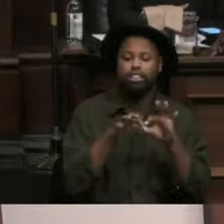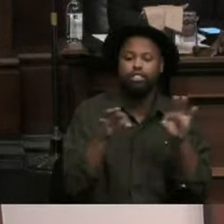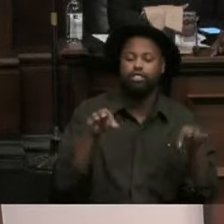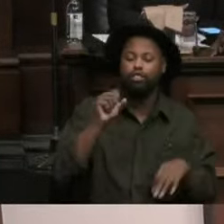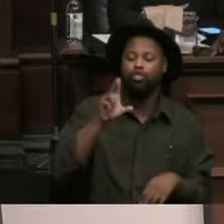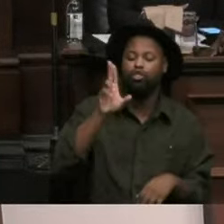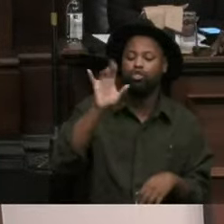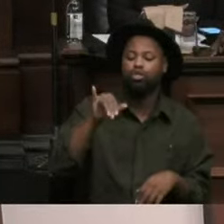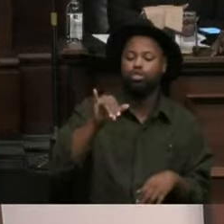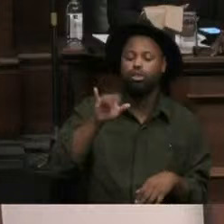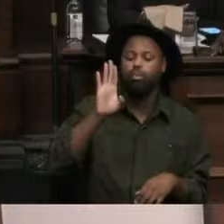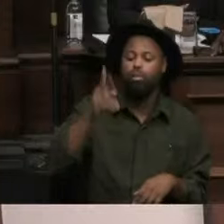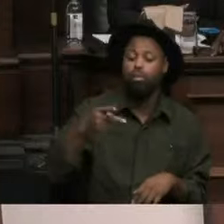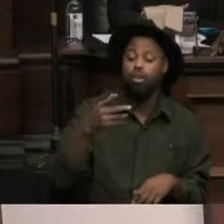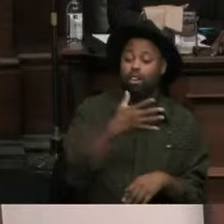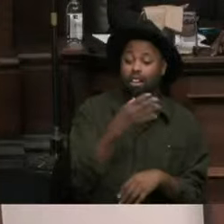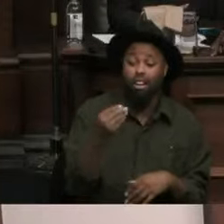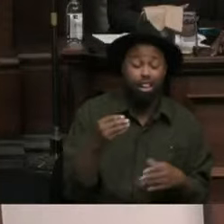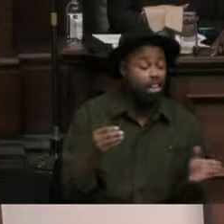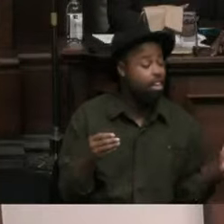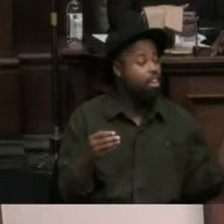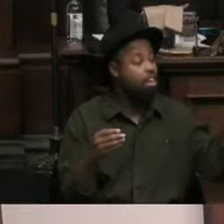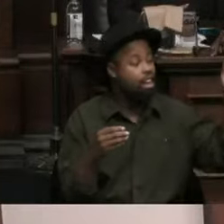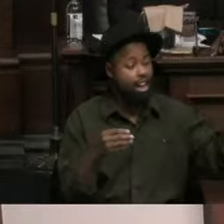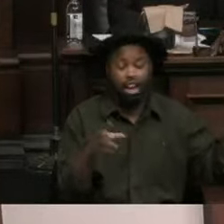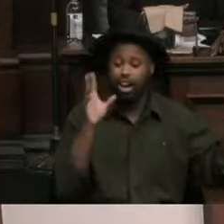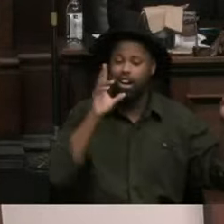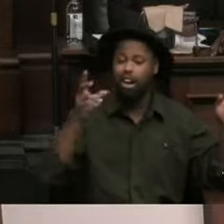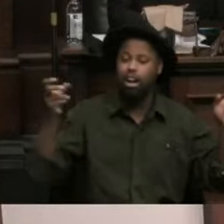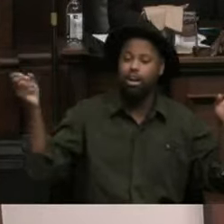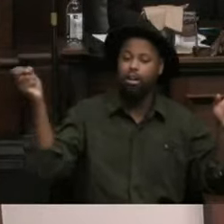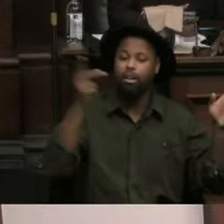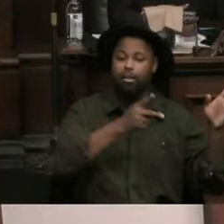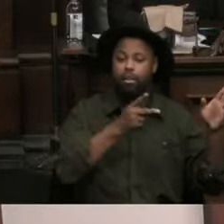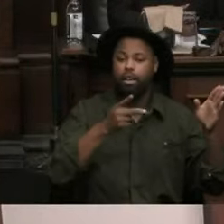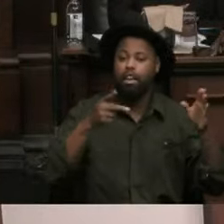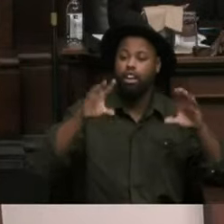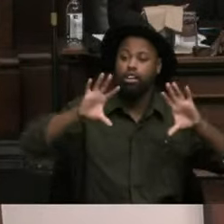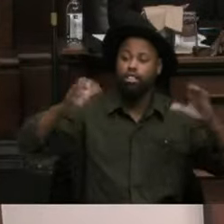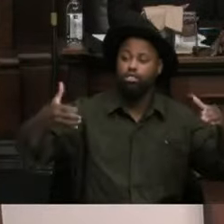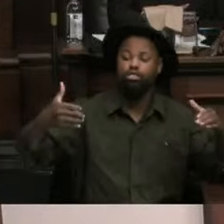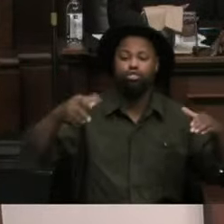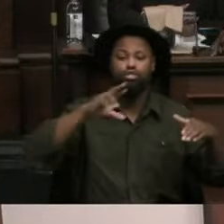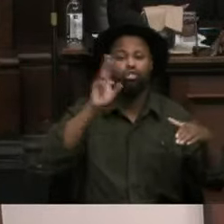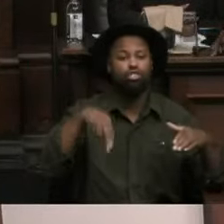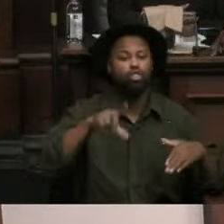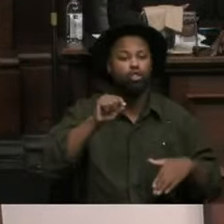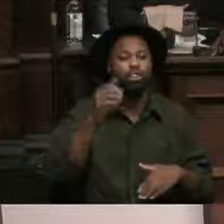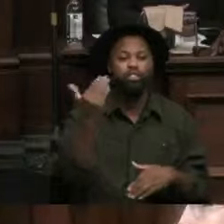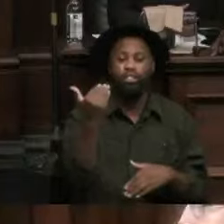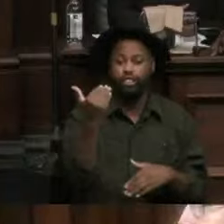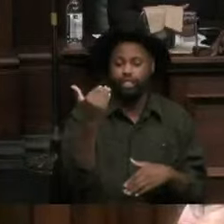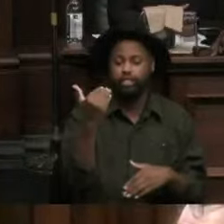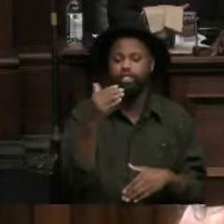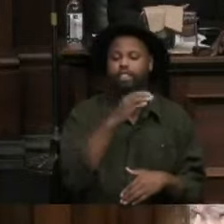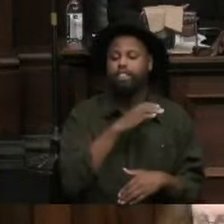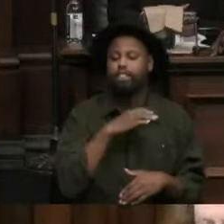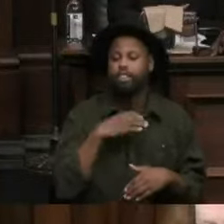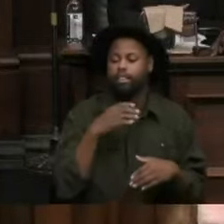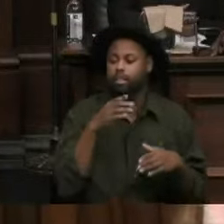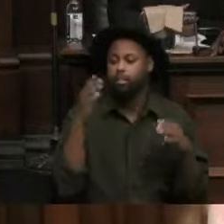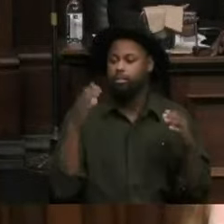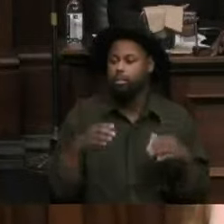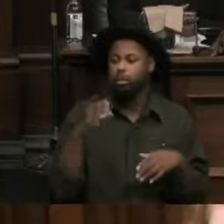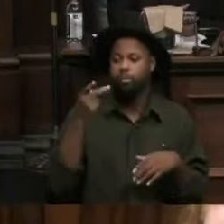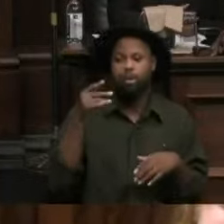SUNY Brockport, and whereas after returning to the City of Rochester in 2015, Councilmember Pio became deeply